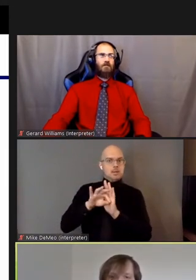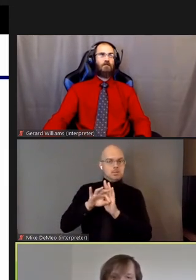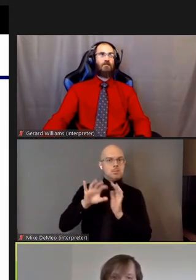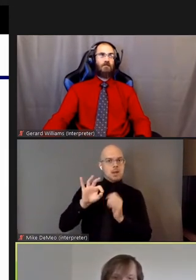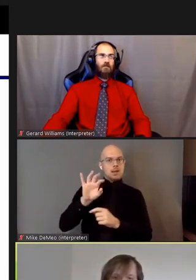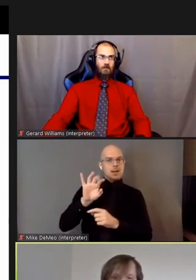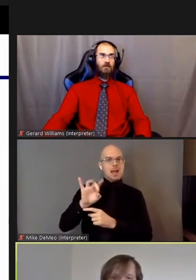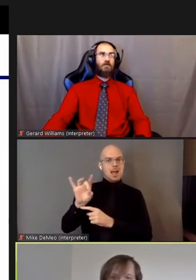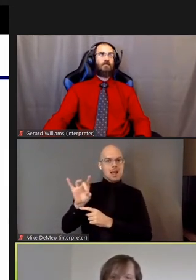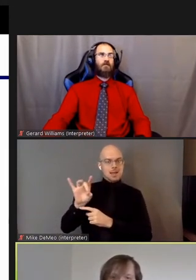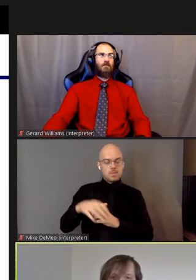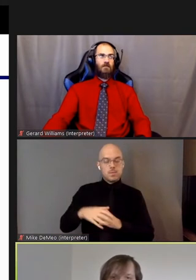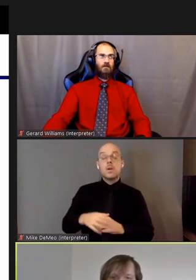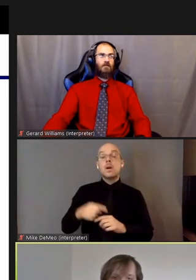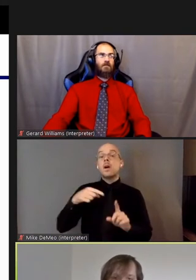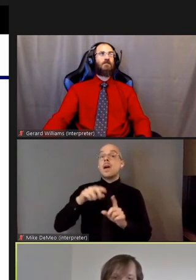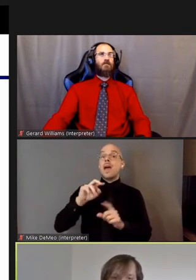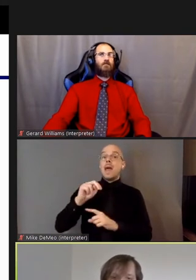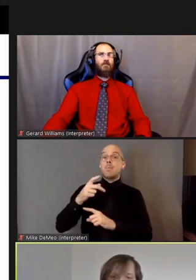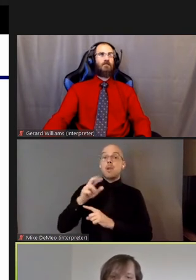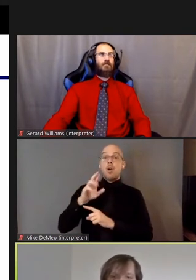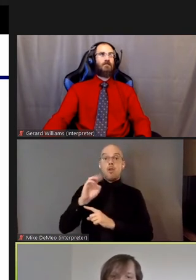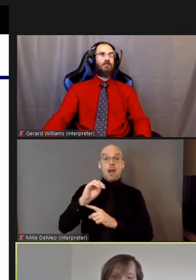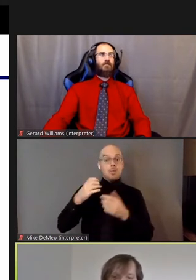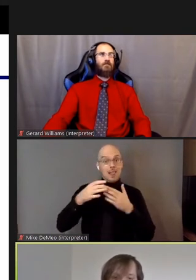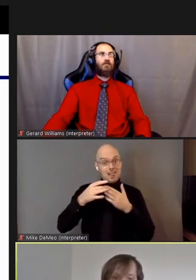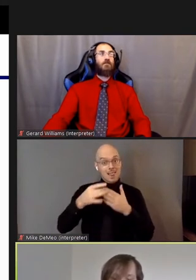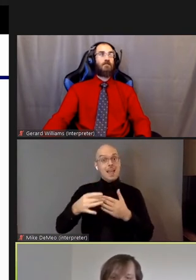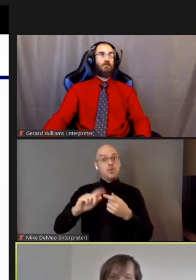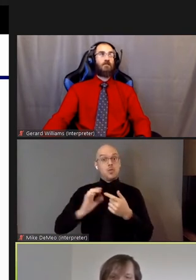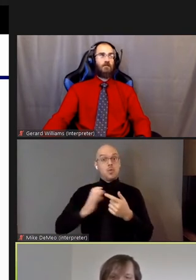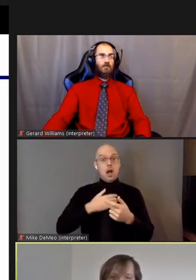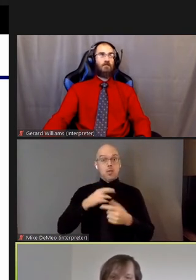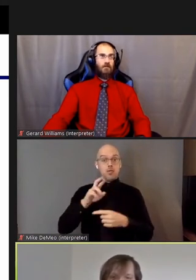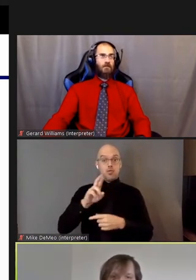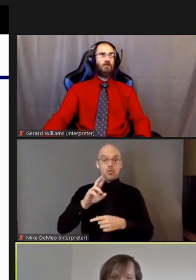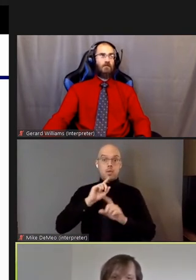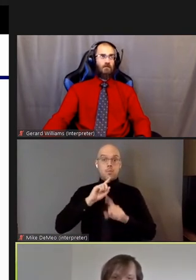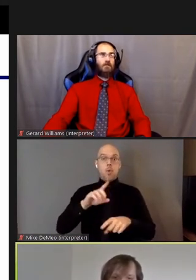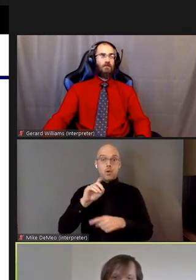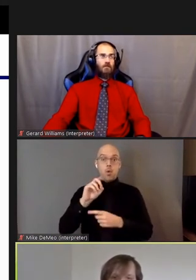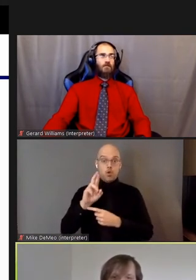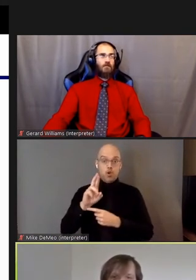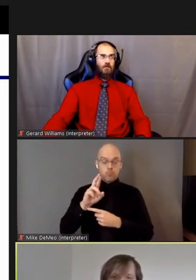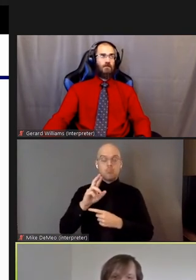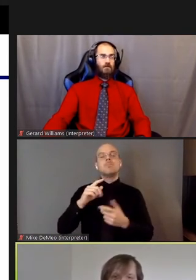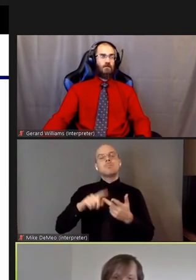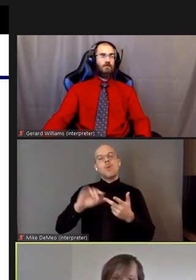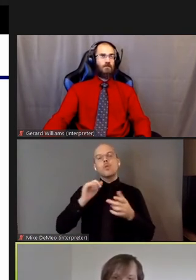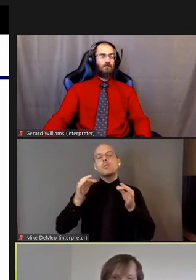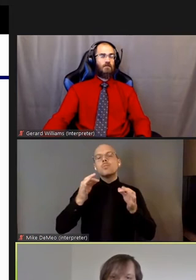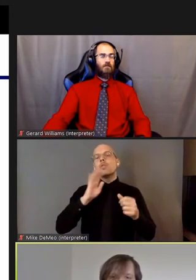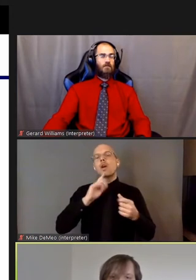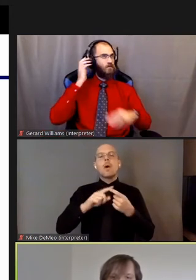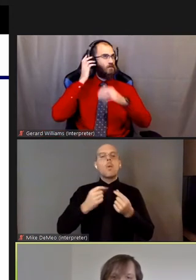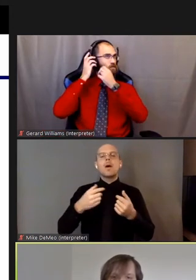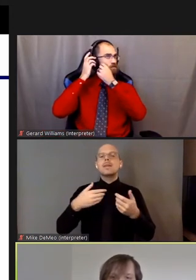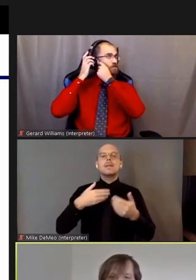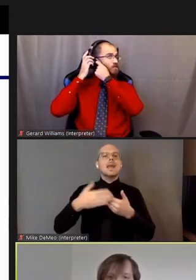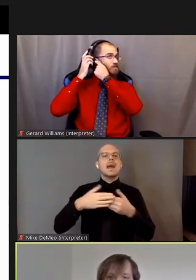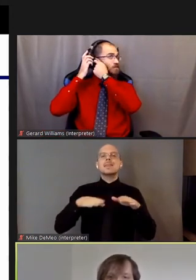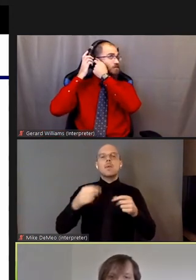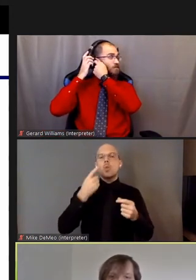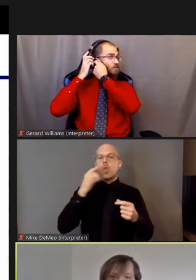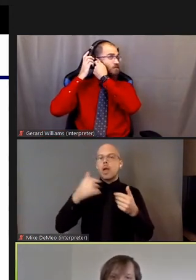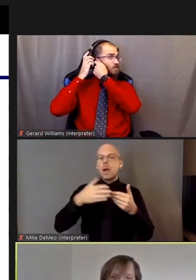the NPRM that led to our report and order, and the next steps that will be occurring. Next